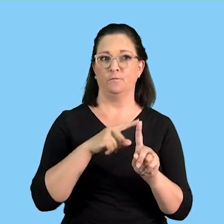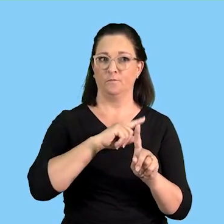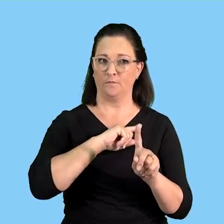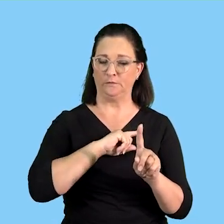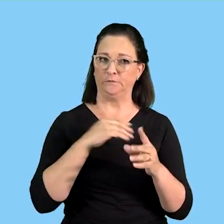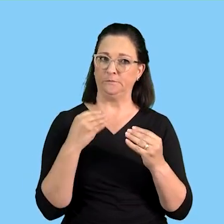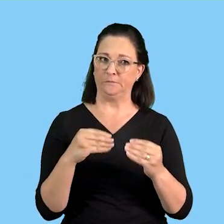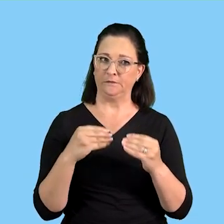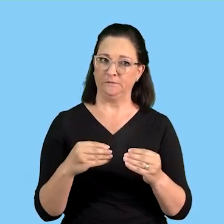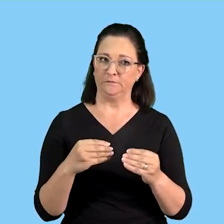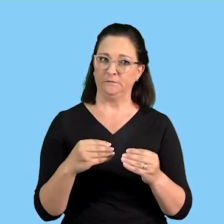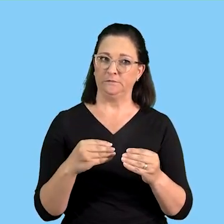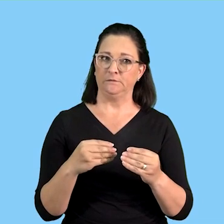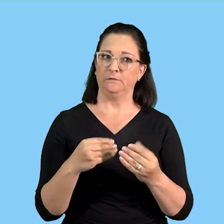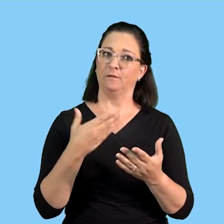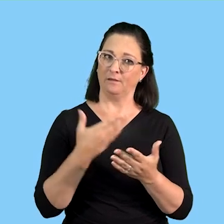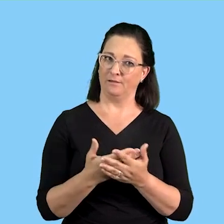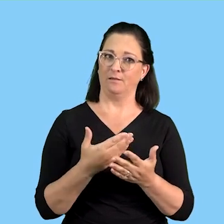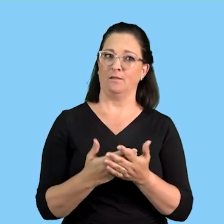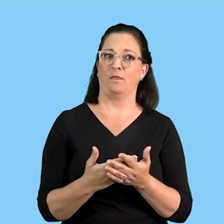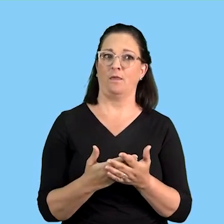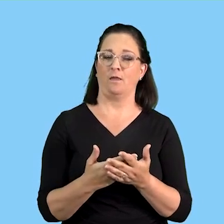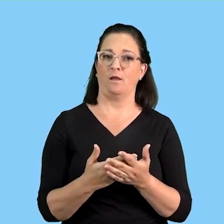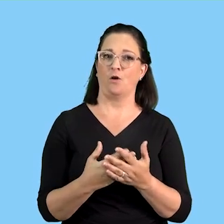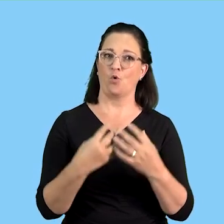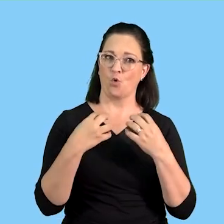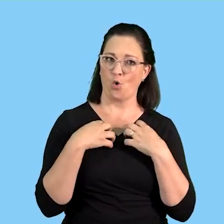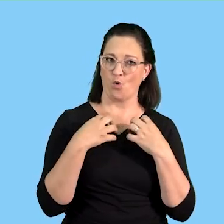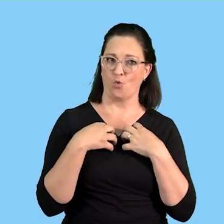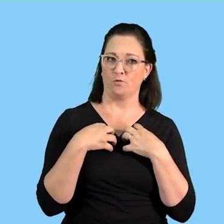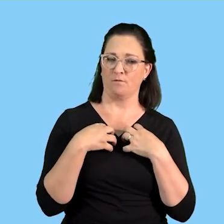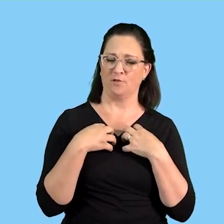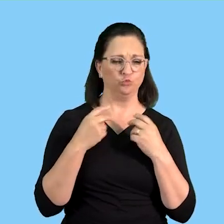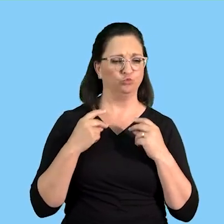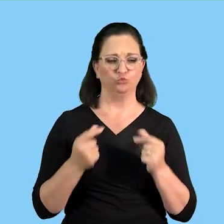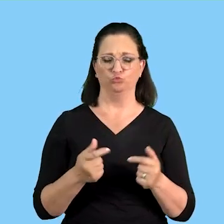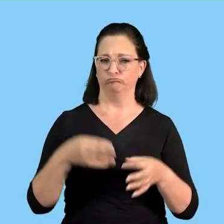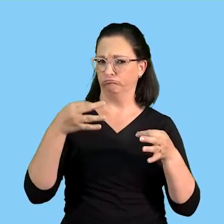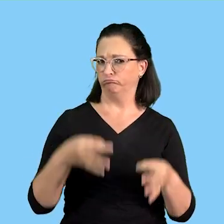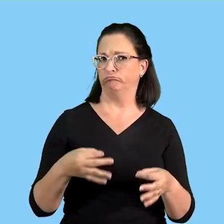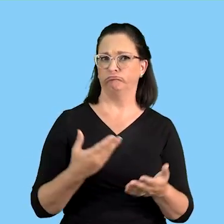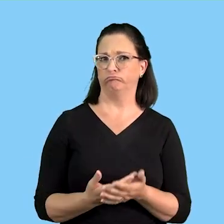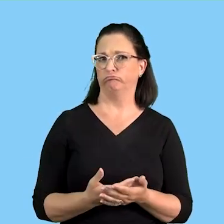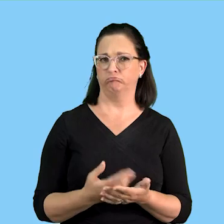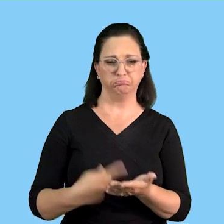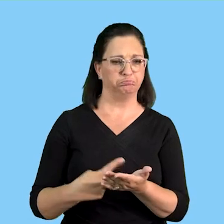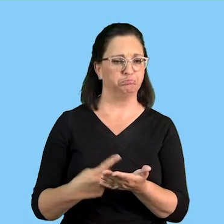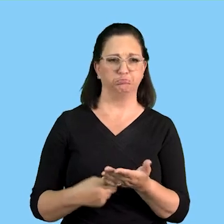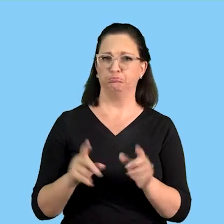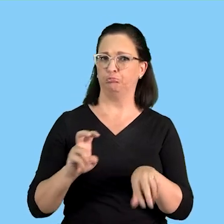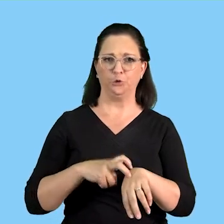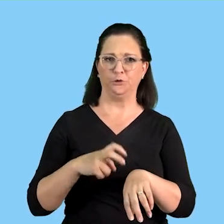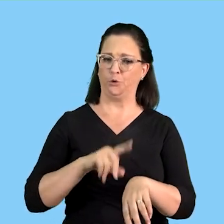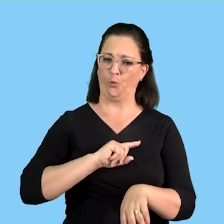for the business, or this form of ownership would allow for the owner to make quick decisions without having